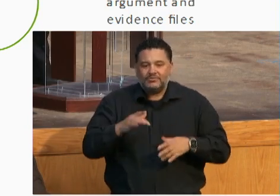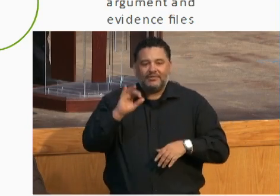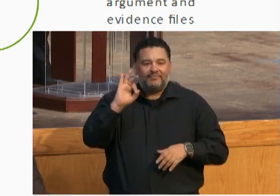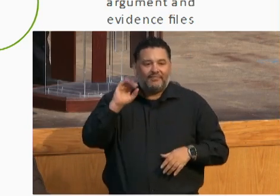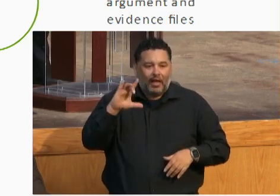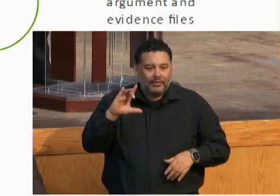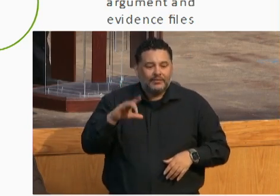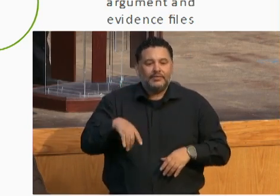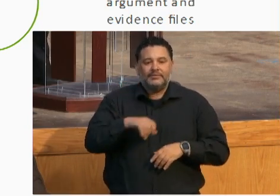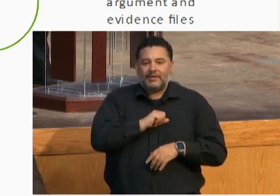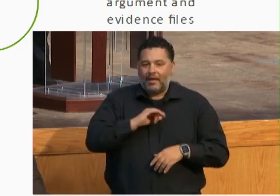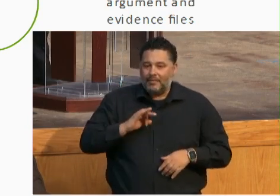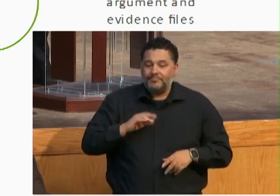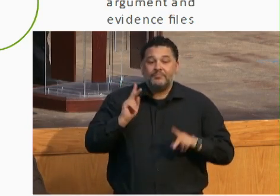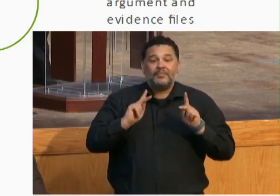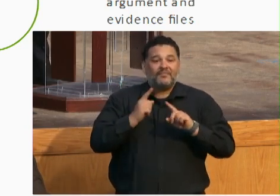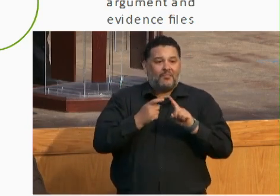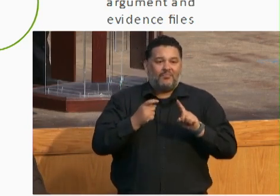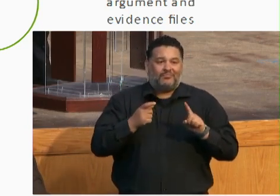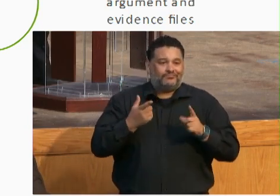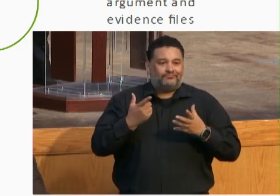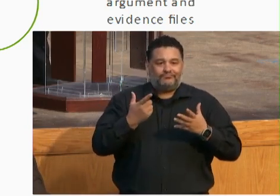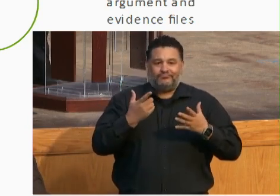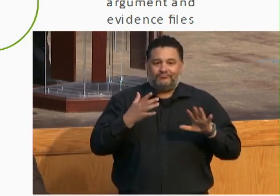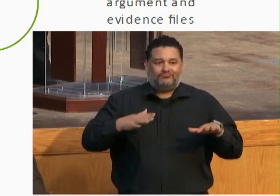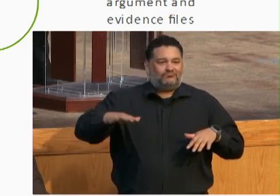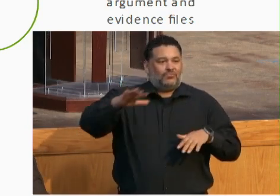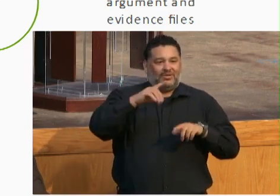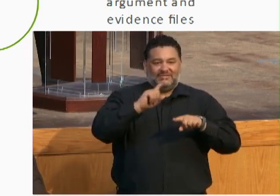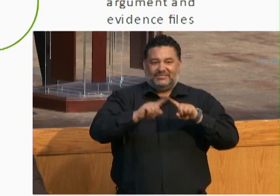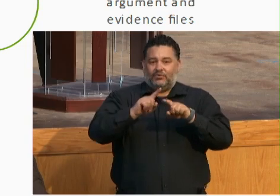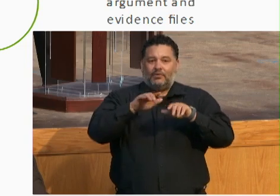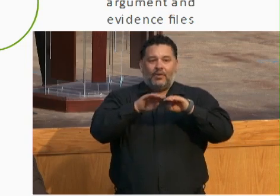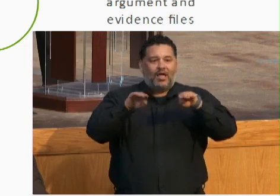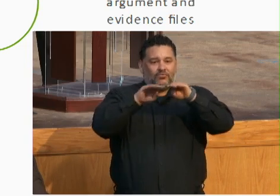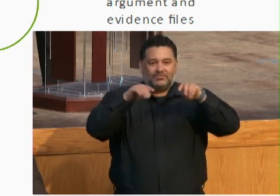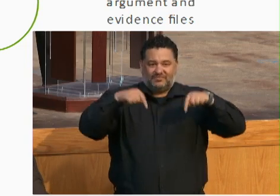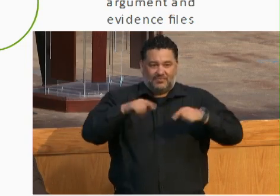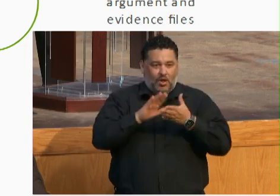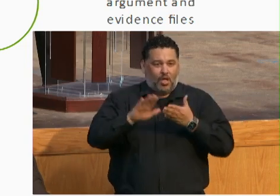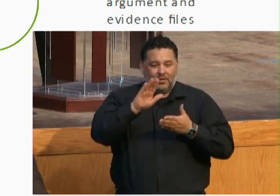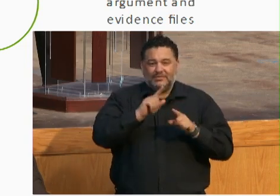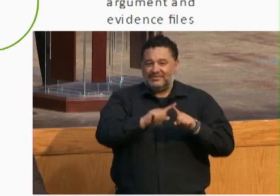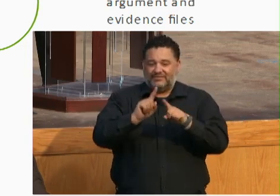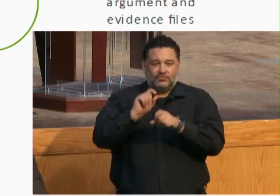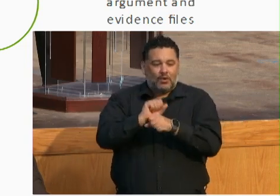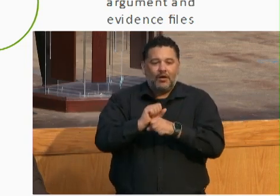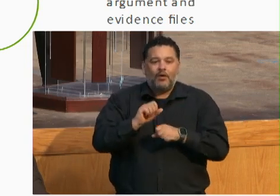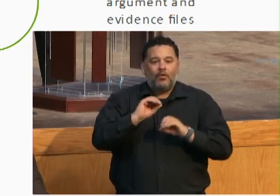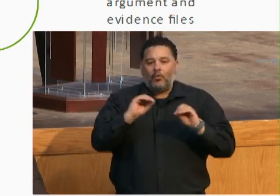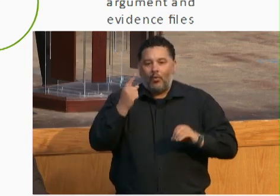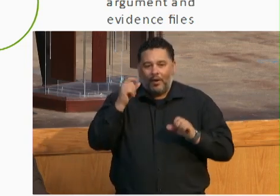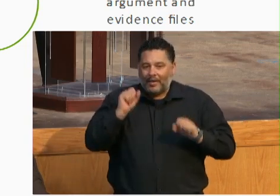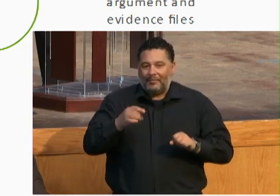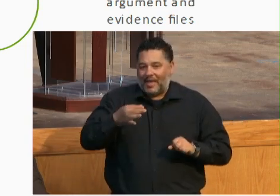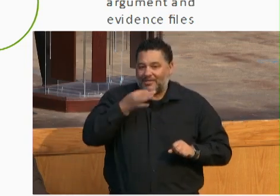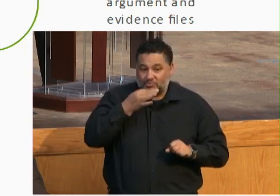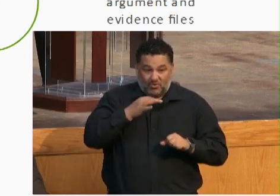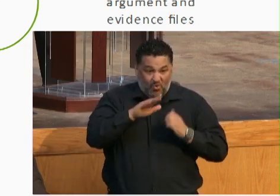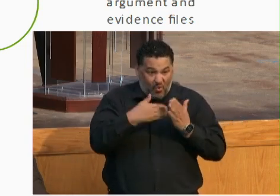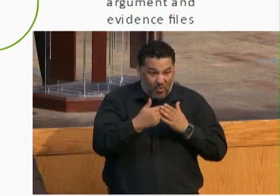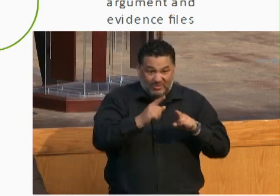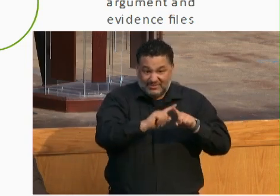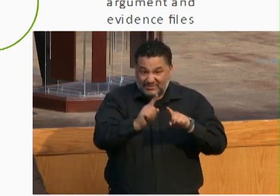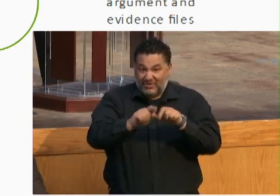staff, you know, people from across all levels of the college, all sorts of jobs, because nobody can be an expert in all the areas that we have to touch